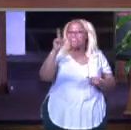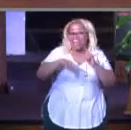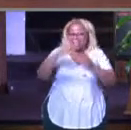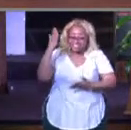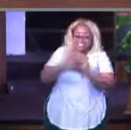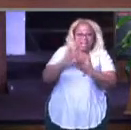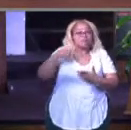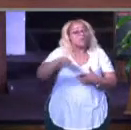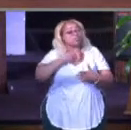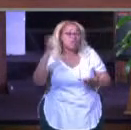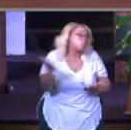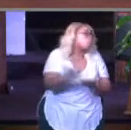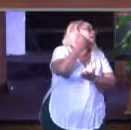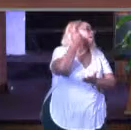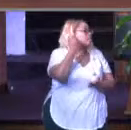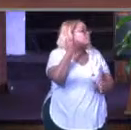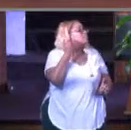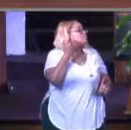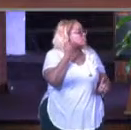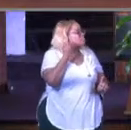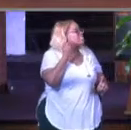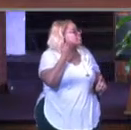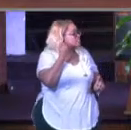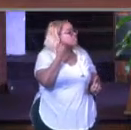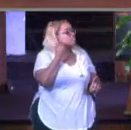stop us, we win.